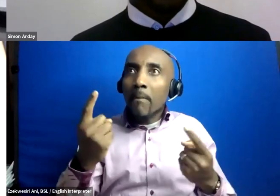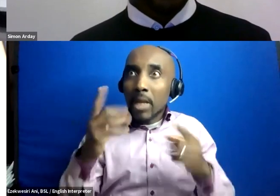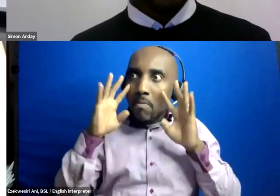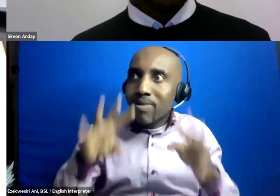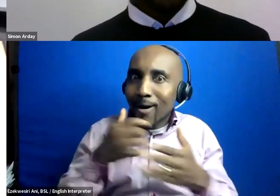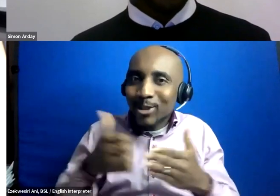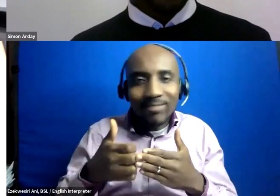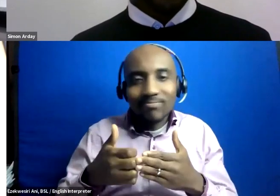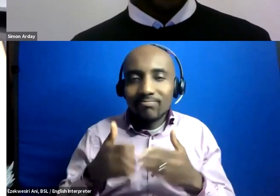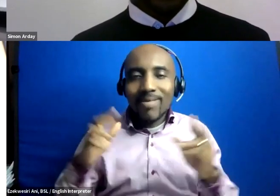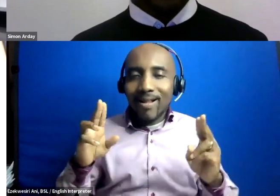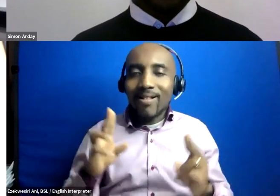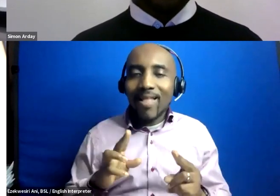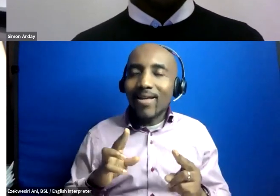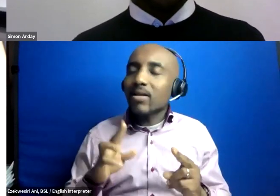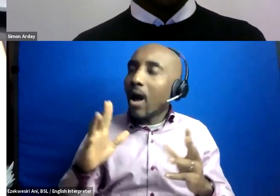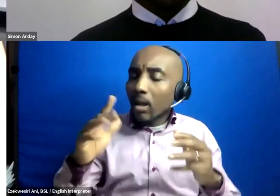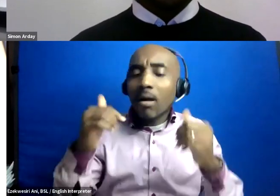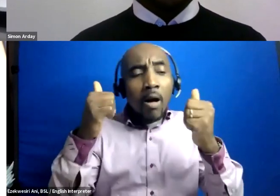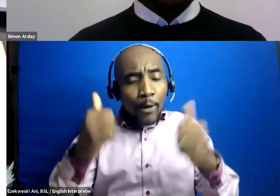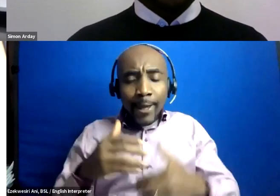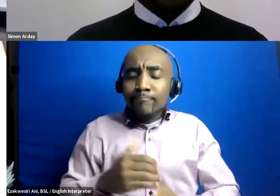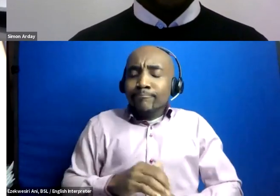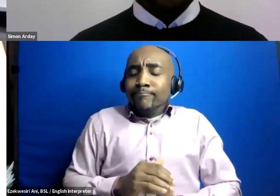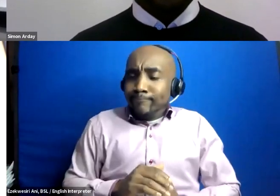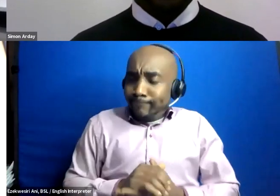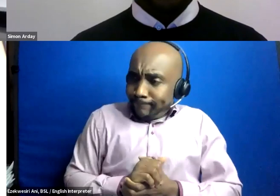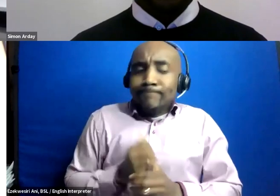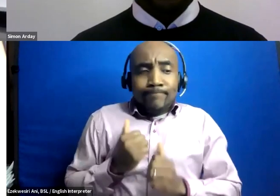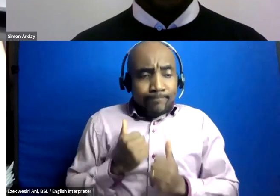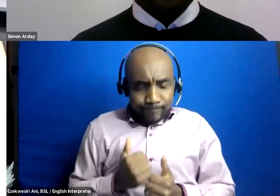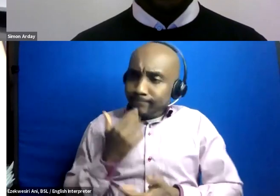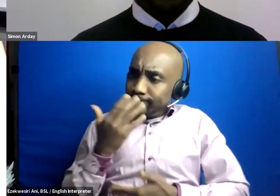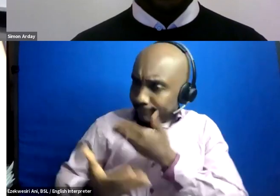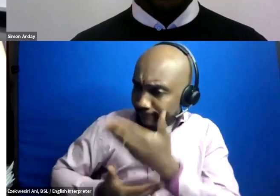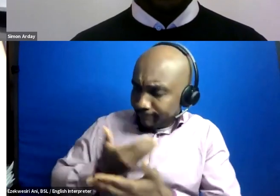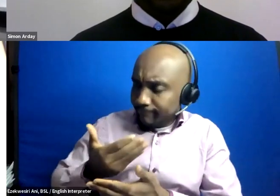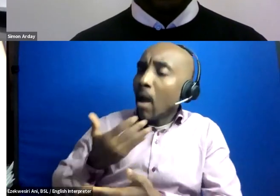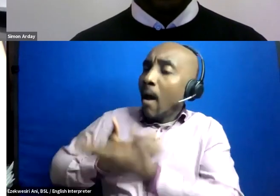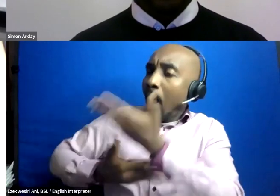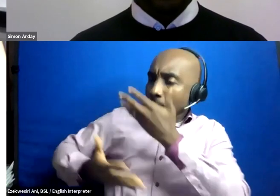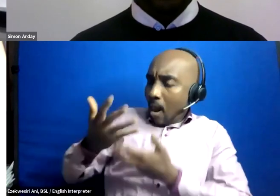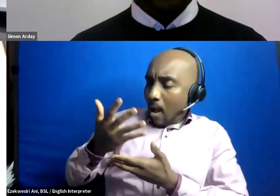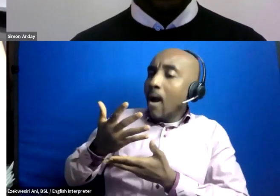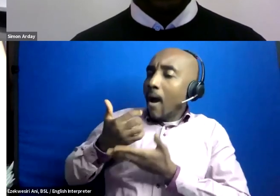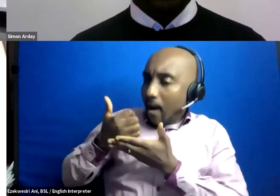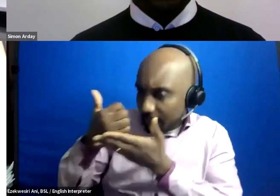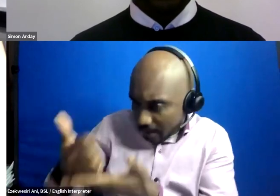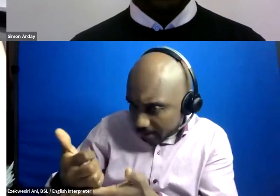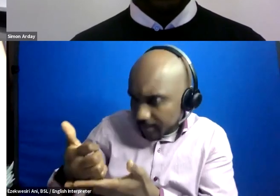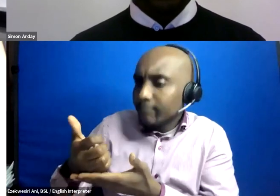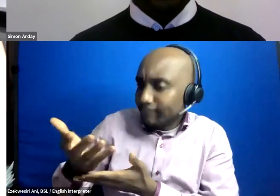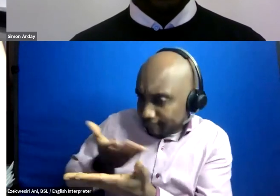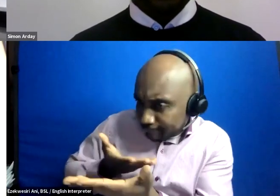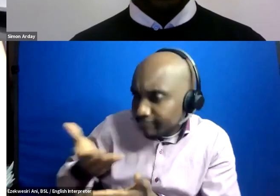tears. Mm. I could sort of offer them advice. I can sit and talk to them, and I can give them advice.